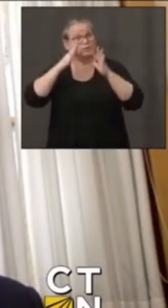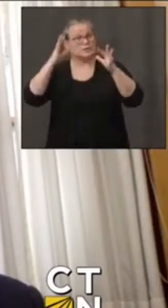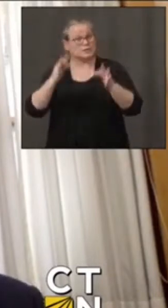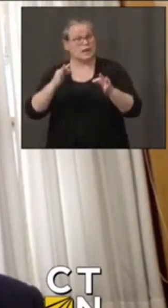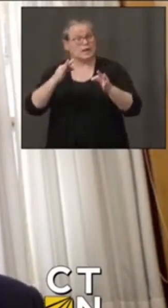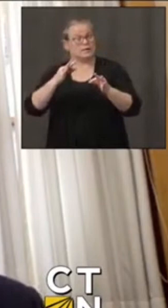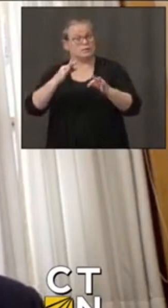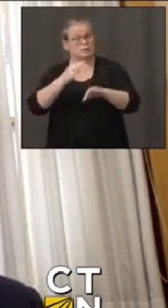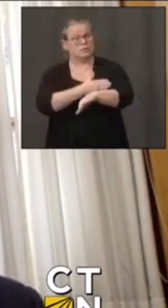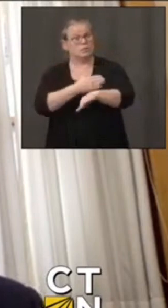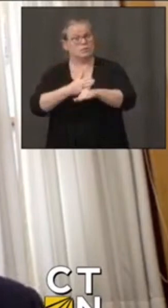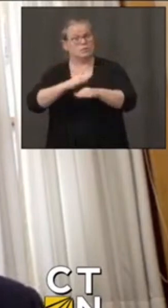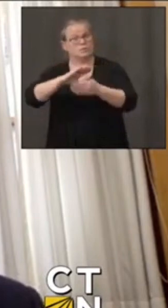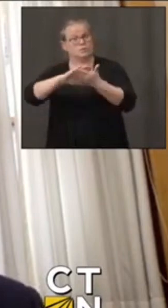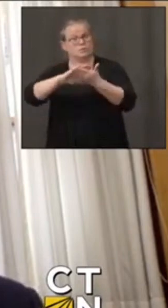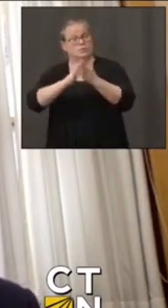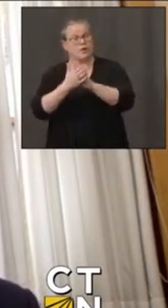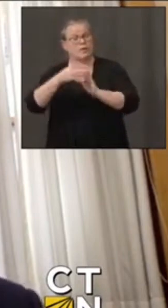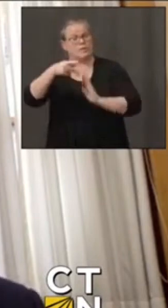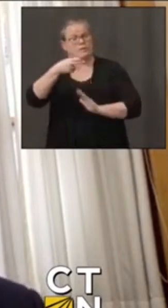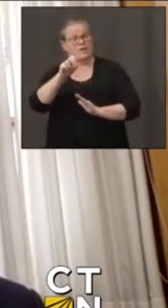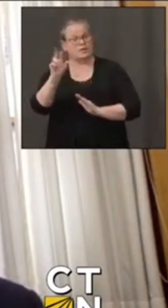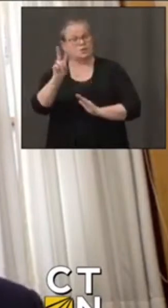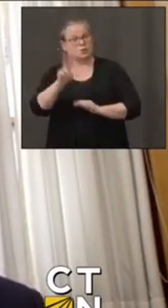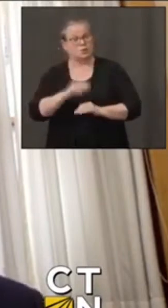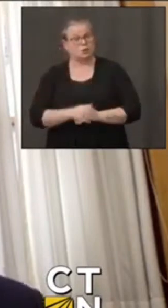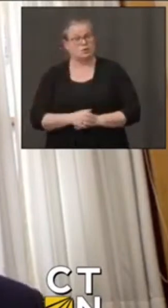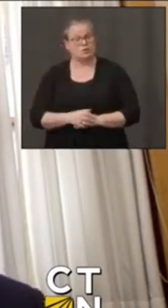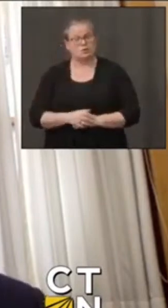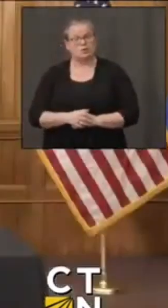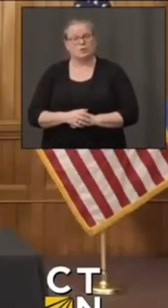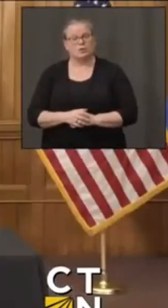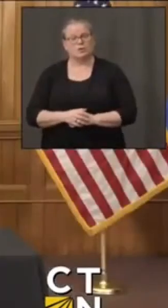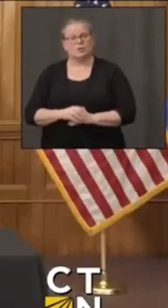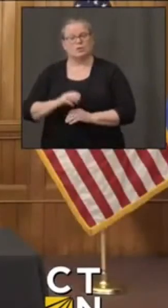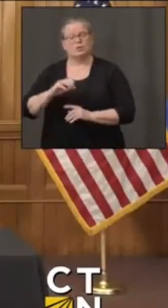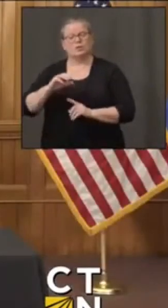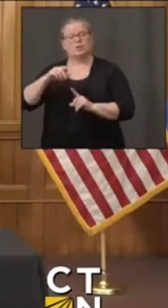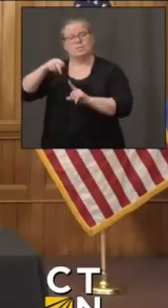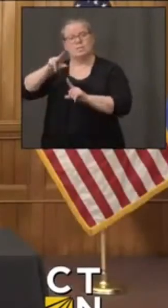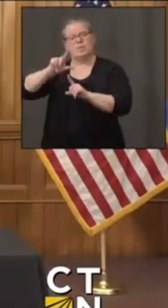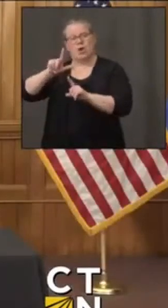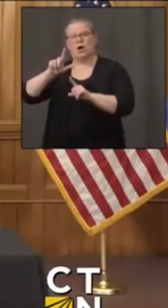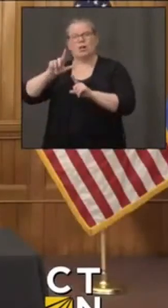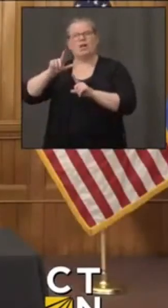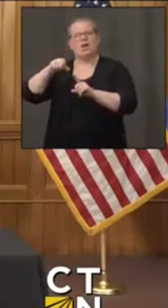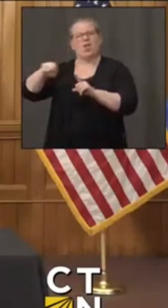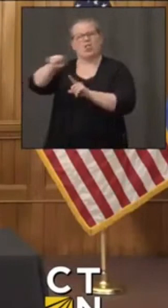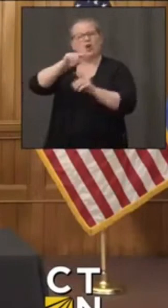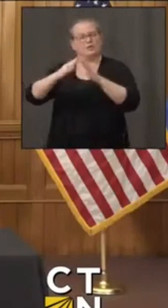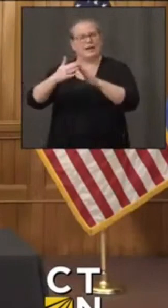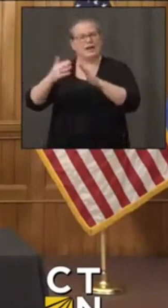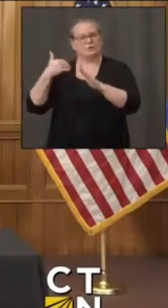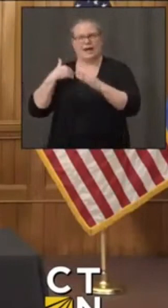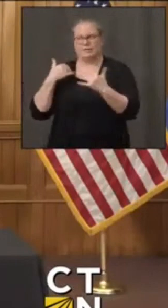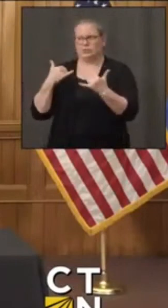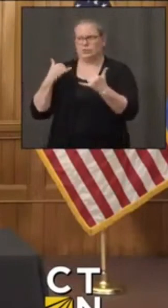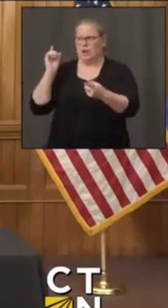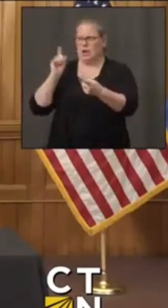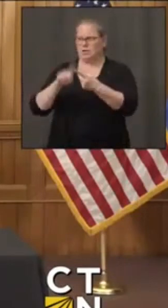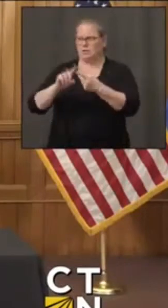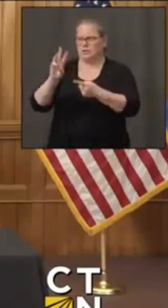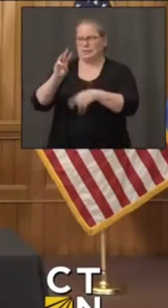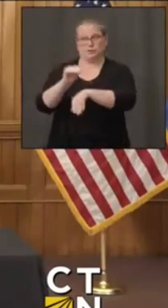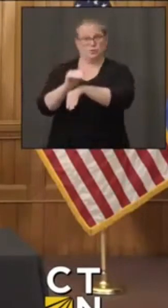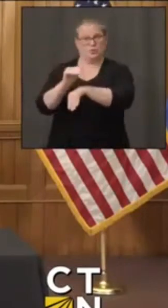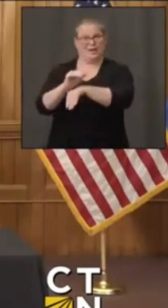We will get a final word on that. Those towns have until 6 o'clock today. Correct? Am I correct, Josh? Yeah,